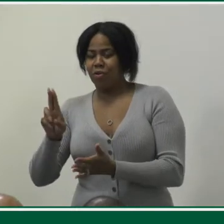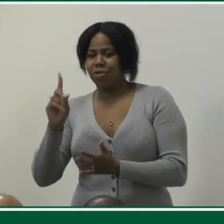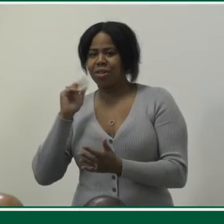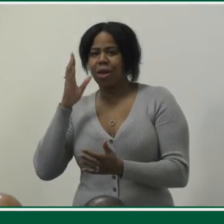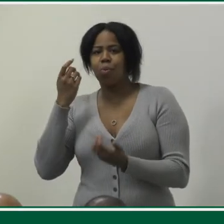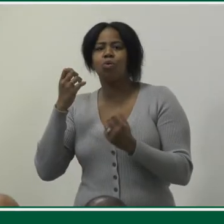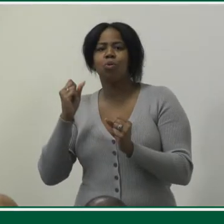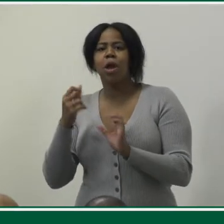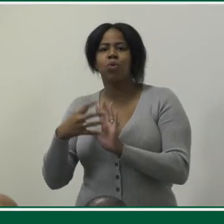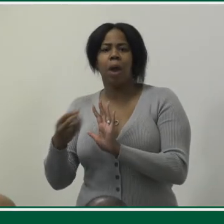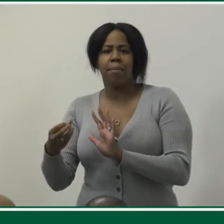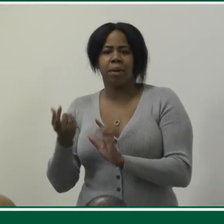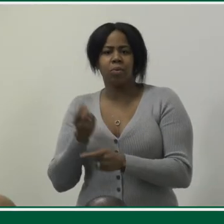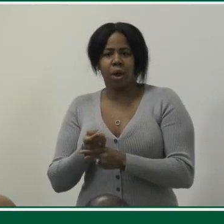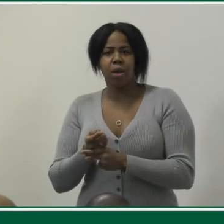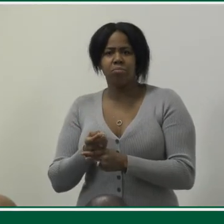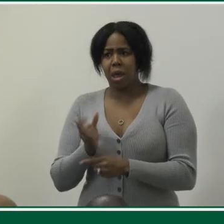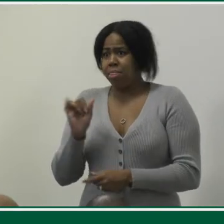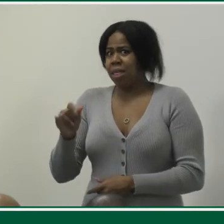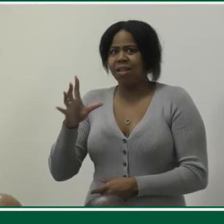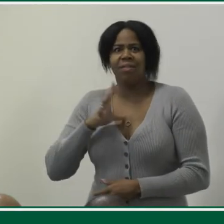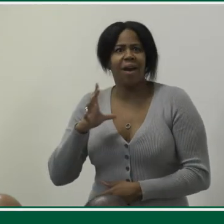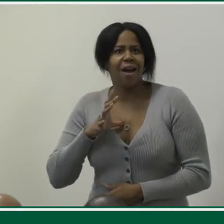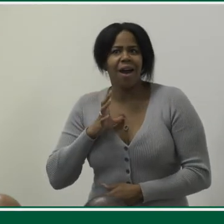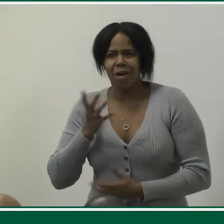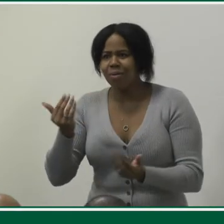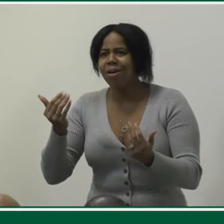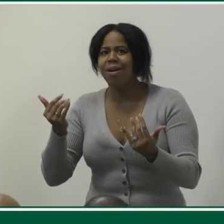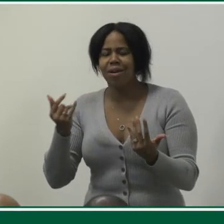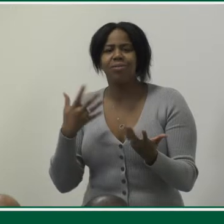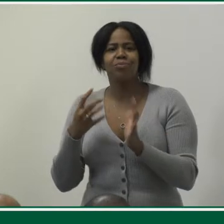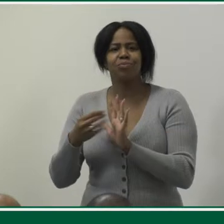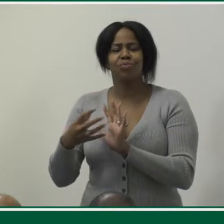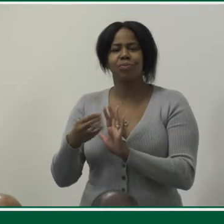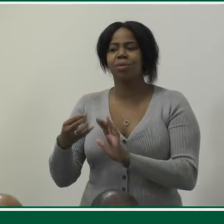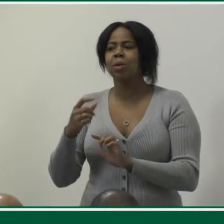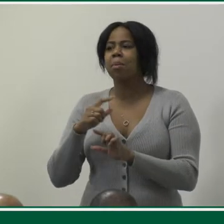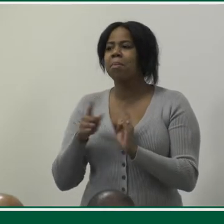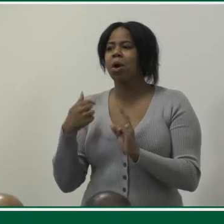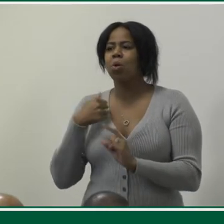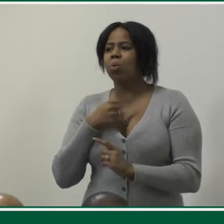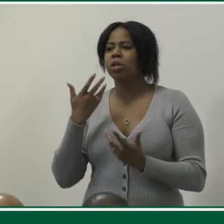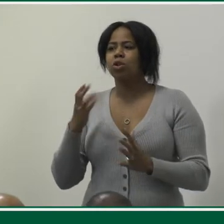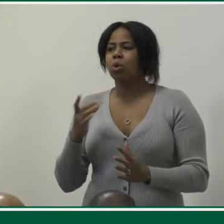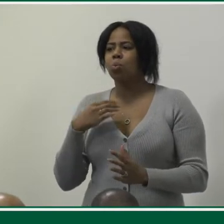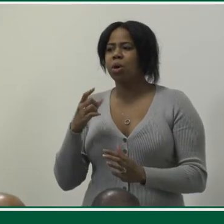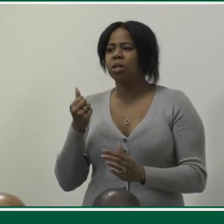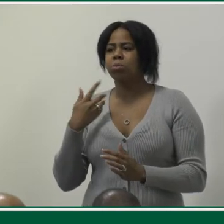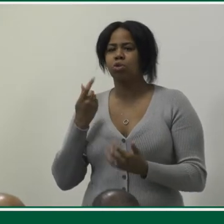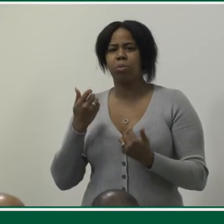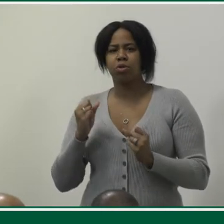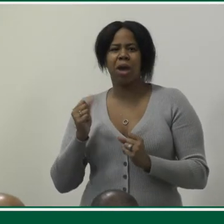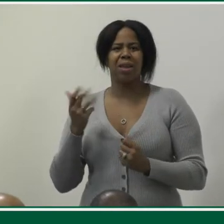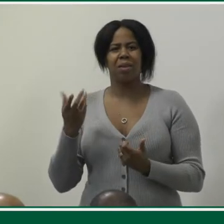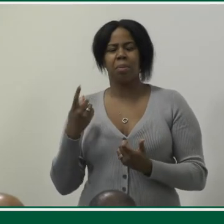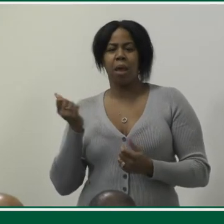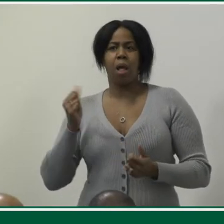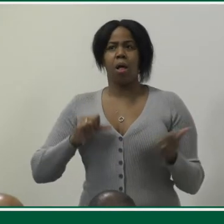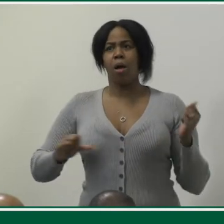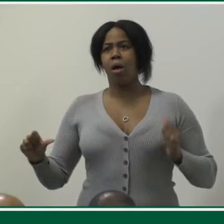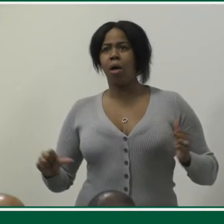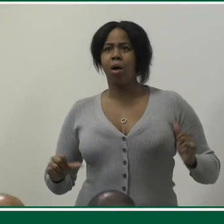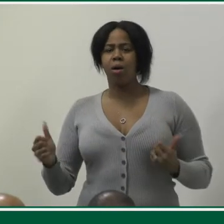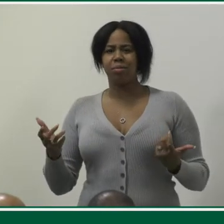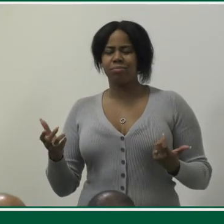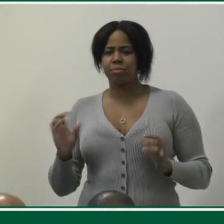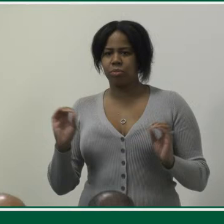this. And in fact, we want them to. But we don't want them to be performative in doing so, in that